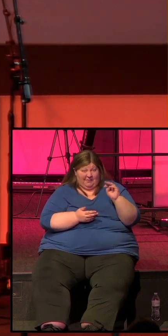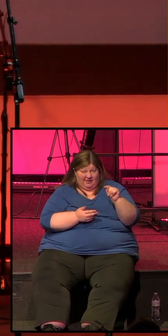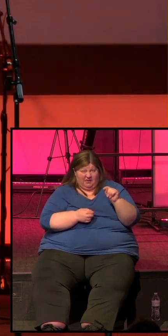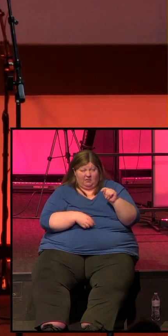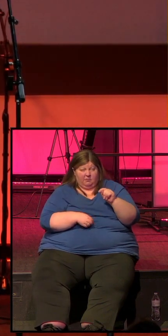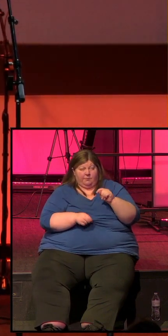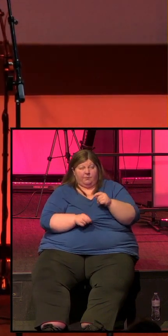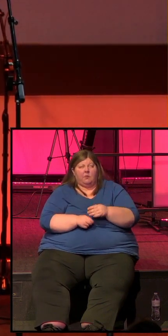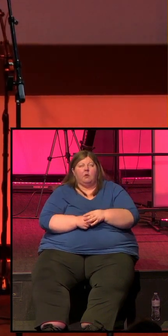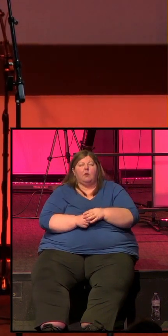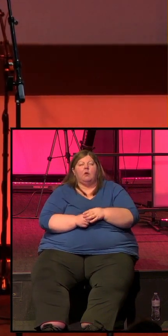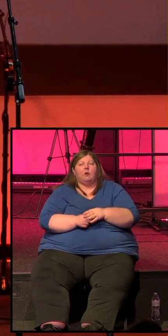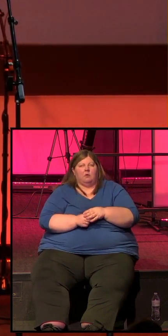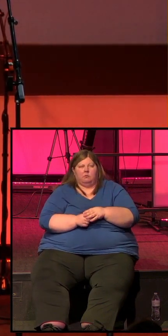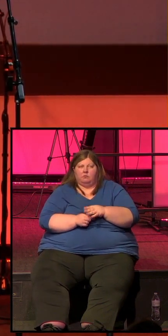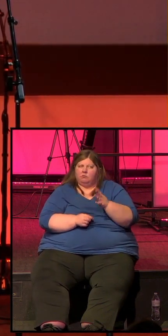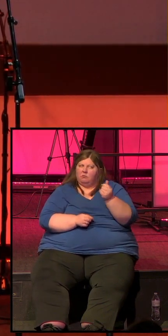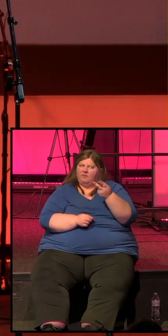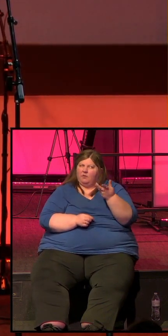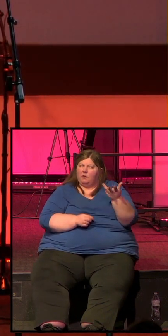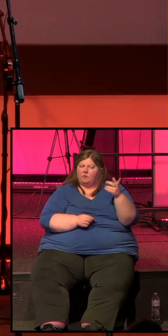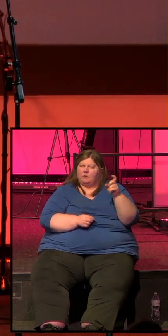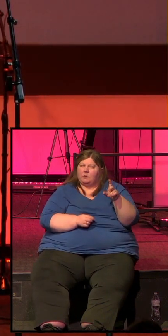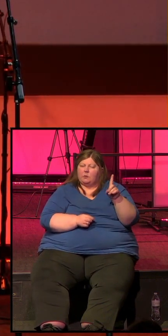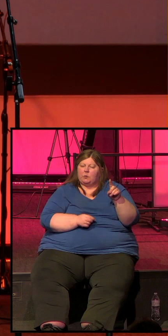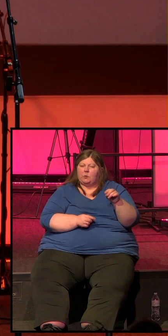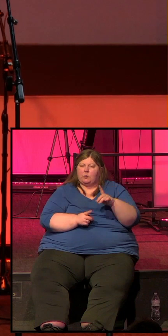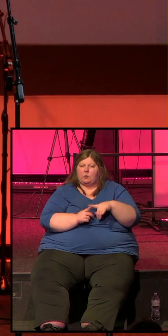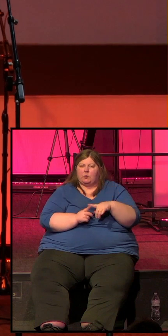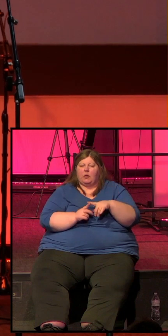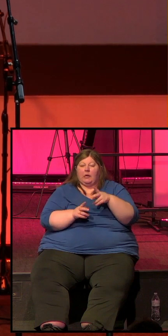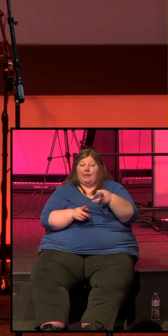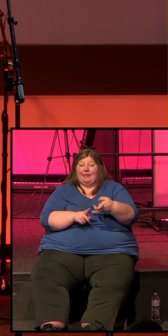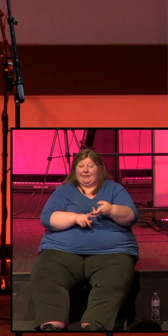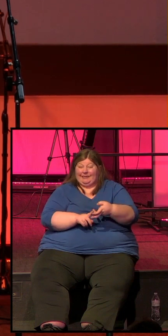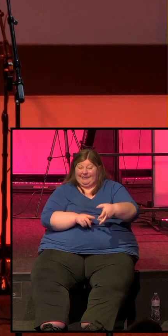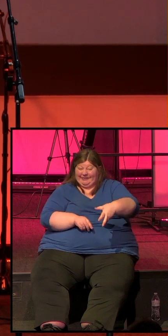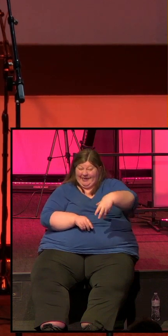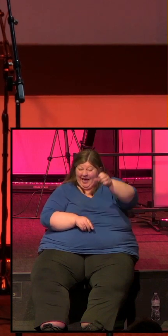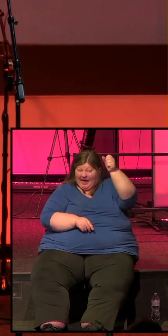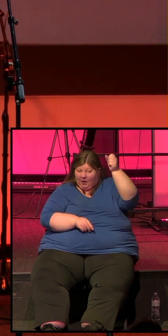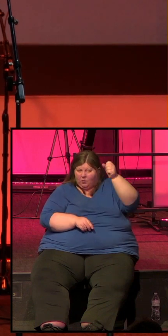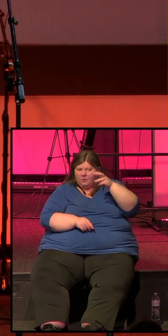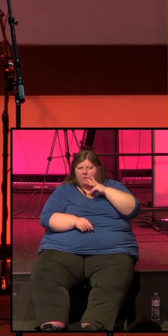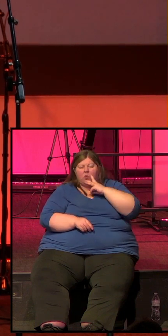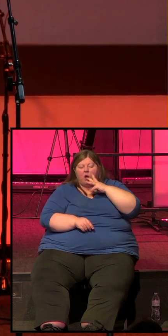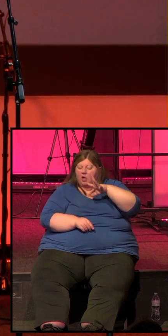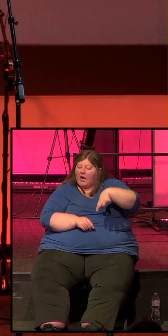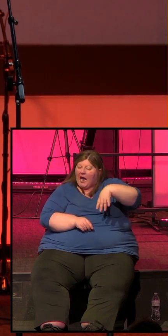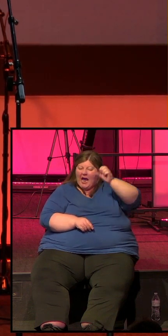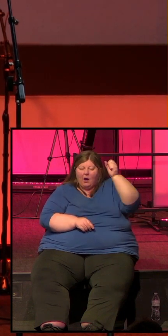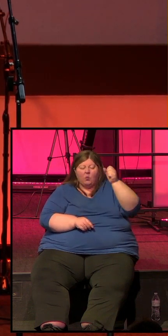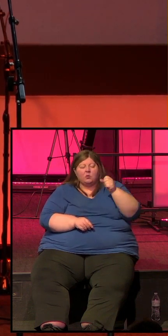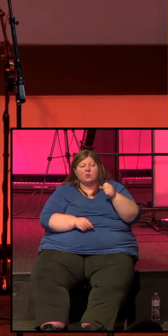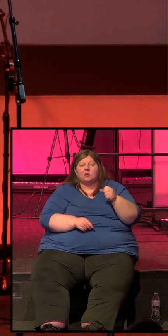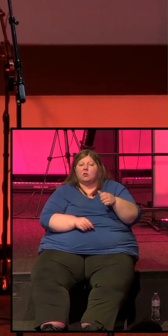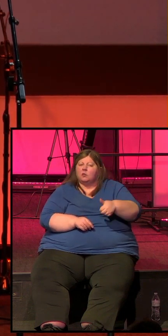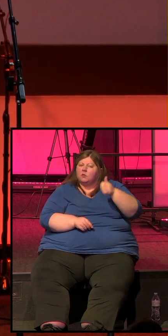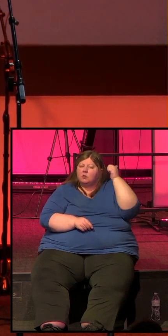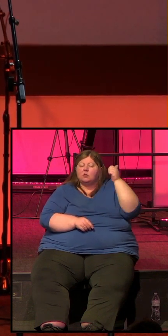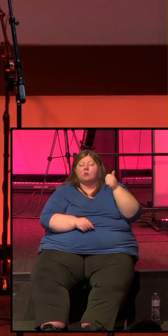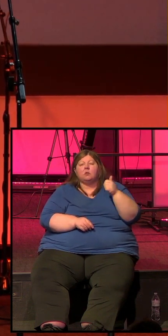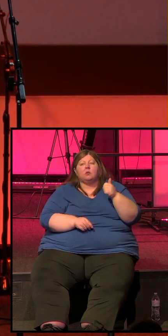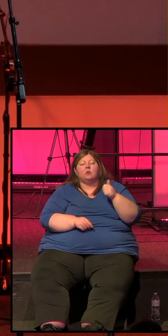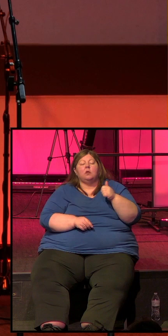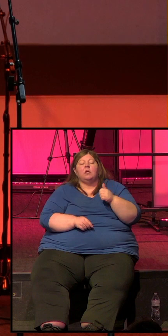right? When we rolled up, we had to do a couple things. Number 1, get somebody out of the water. That's step number one. Get them out of the water if you can. Clear anything